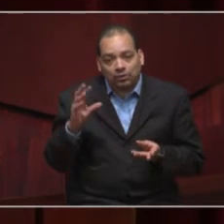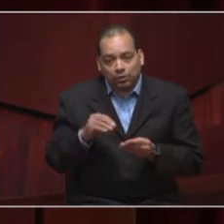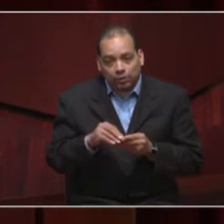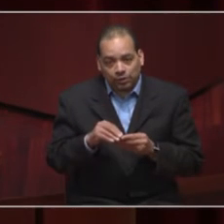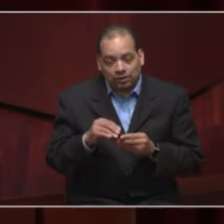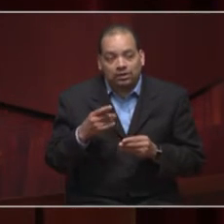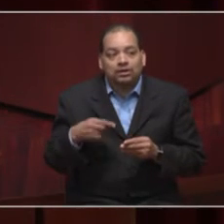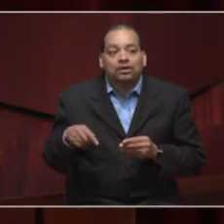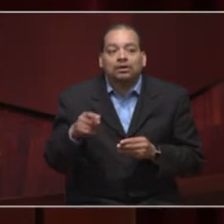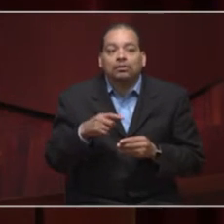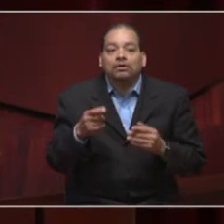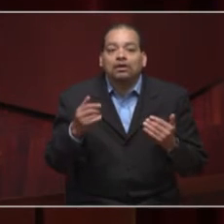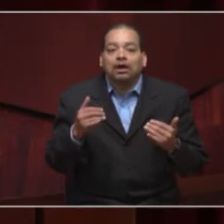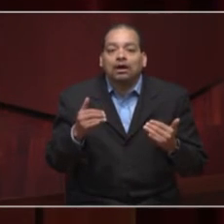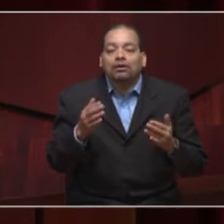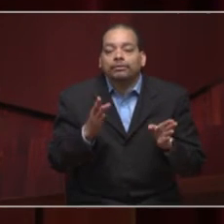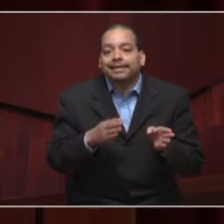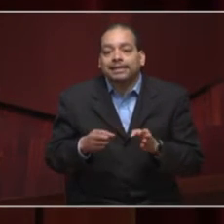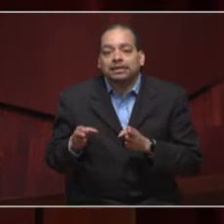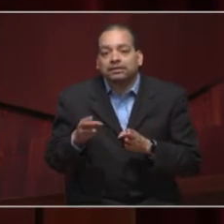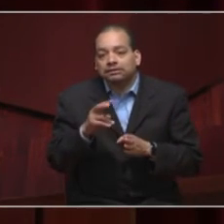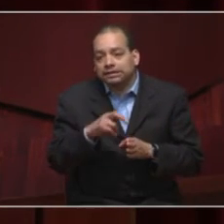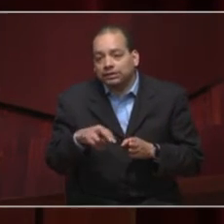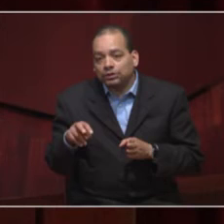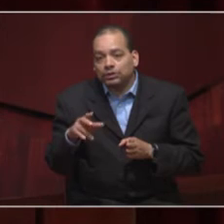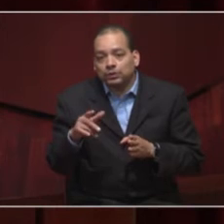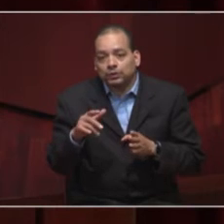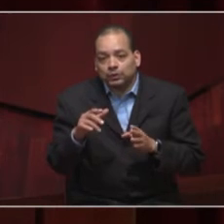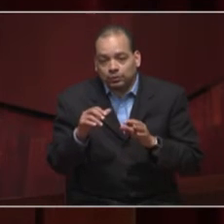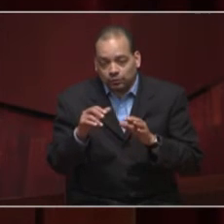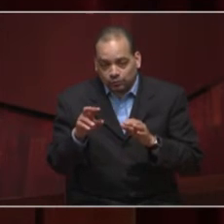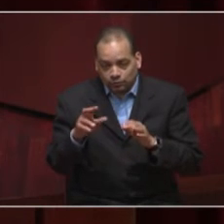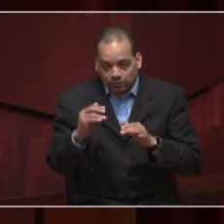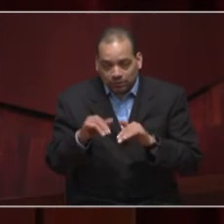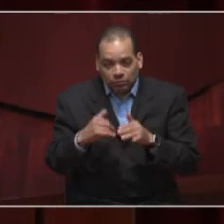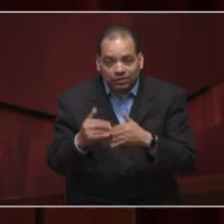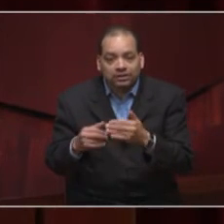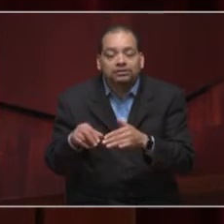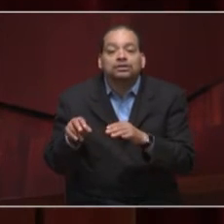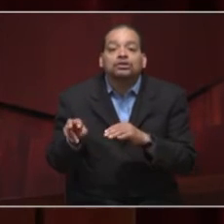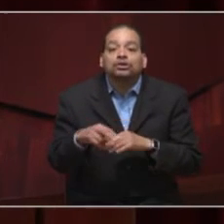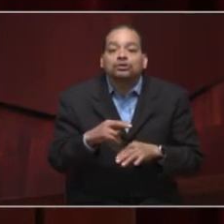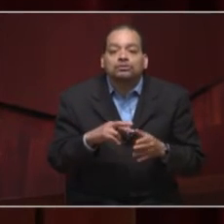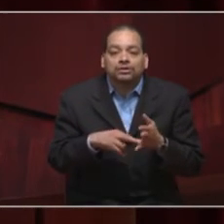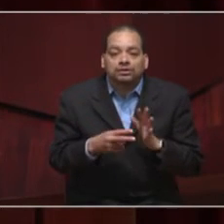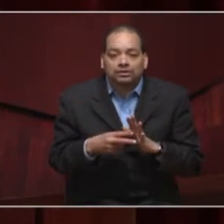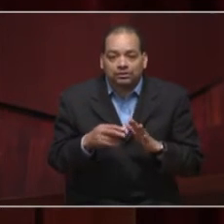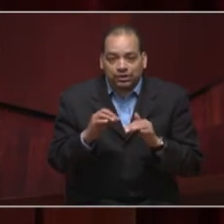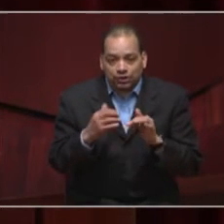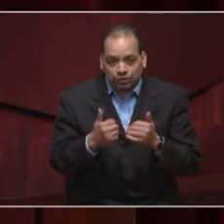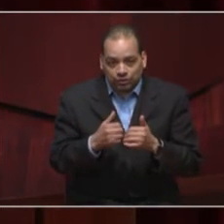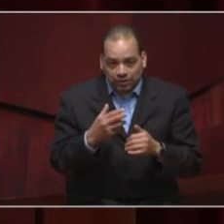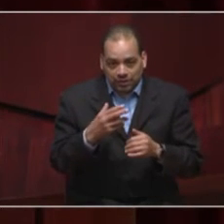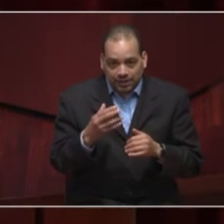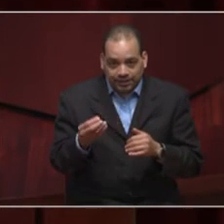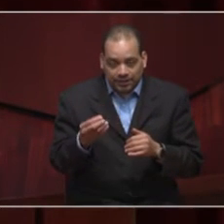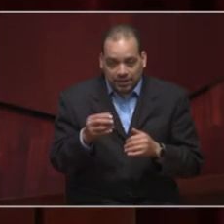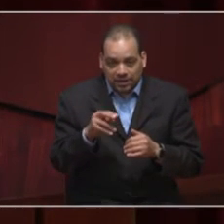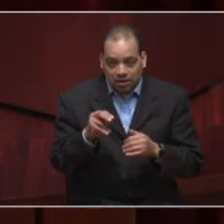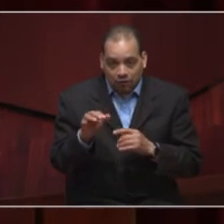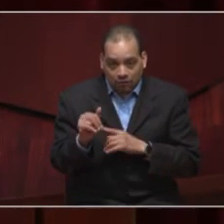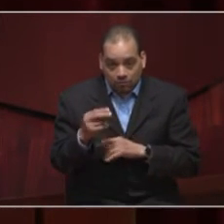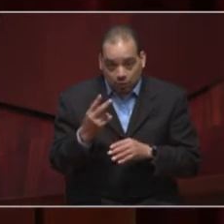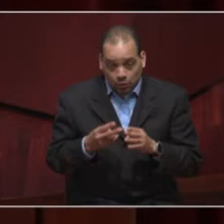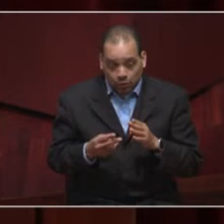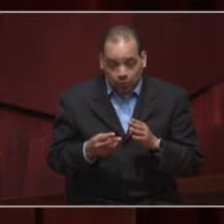We are currently planning to continue that process. That allows agencies and the National